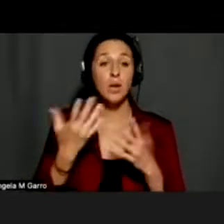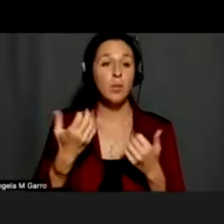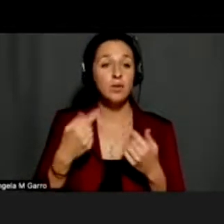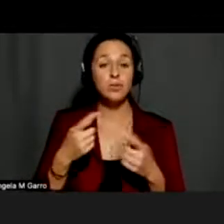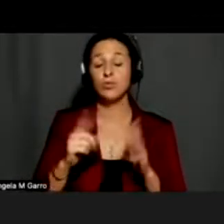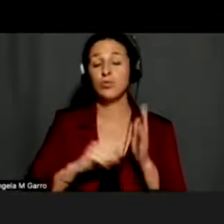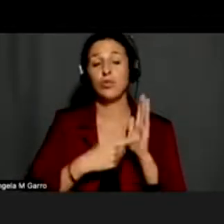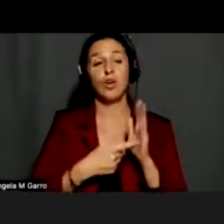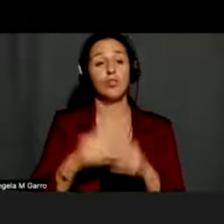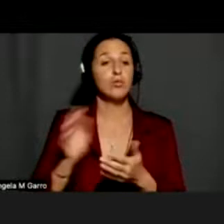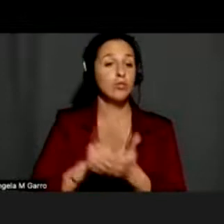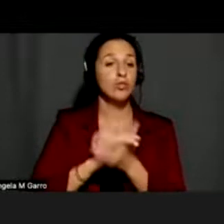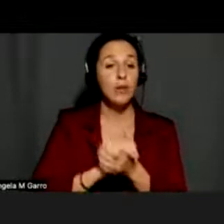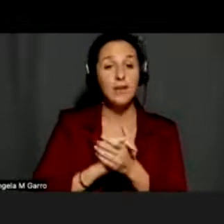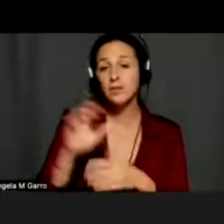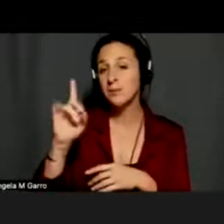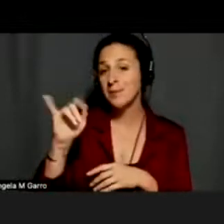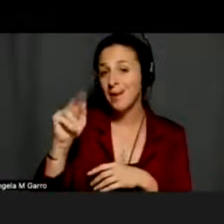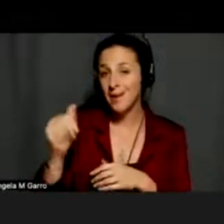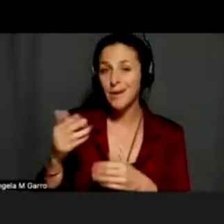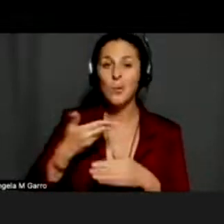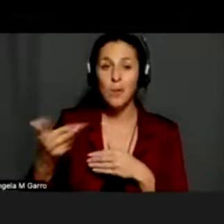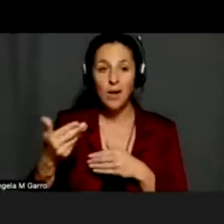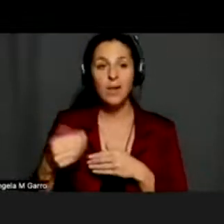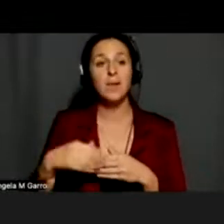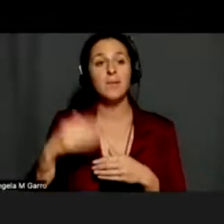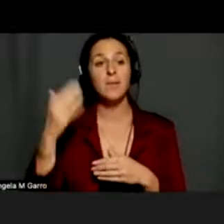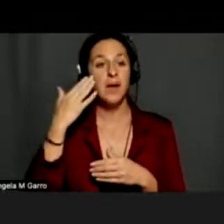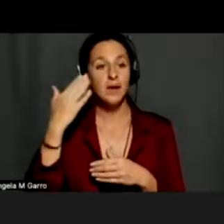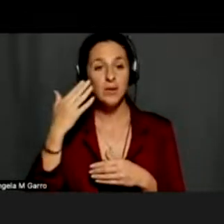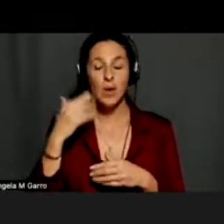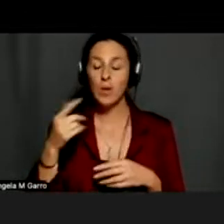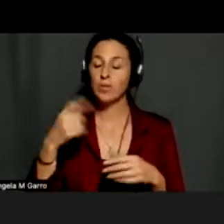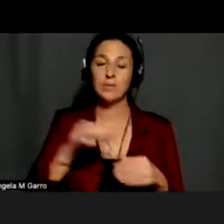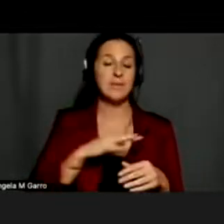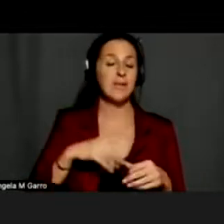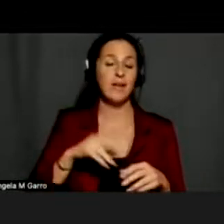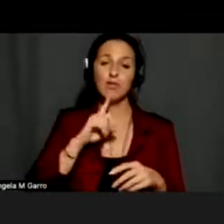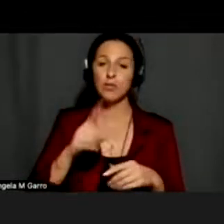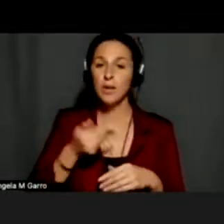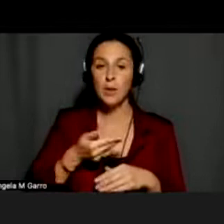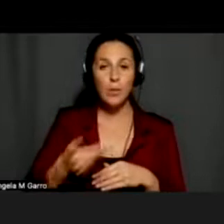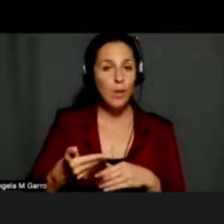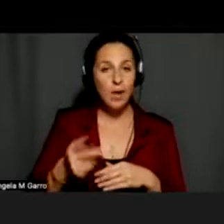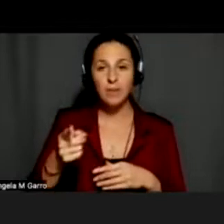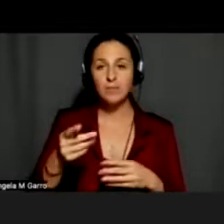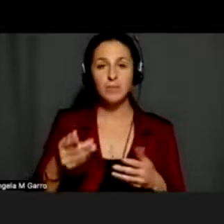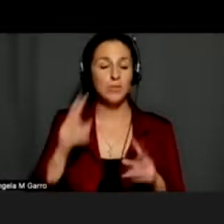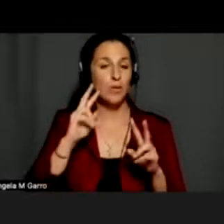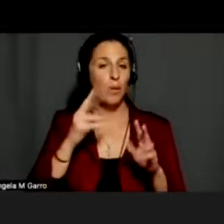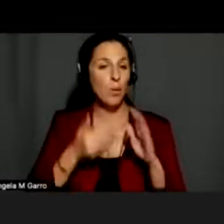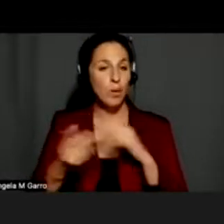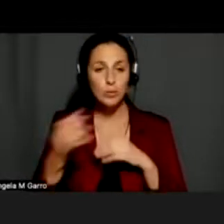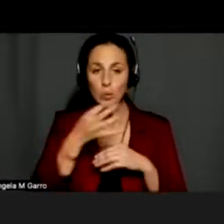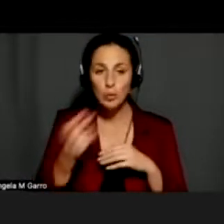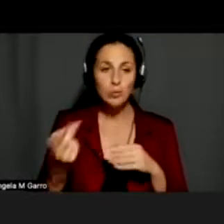congratulating Diana Tavares. Welcome, Diana. I know the HR staff is very much looking forward to welcoming you soon. I just want to